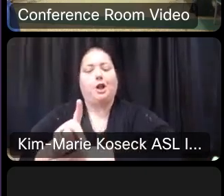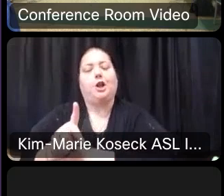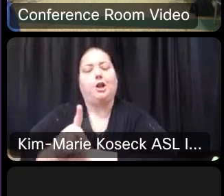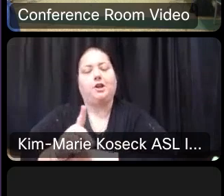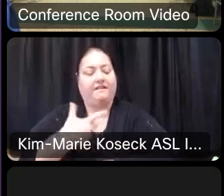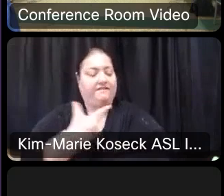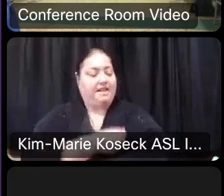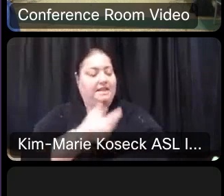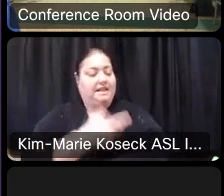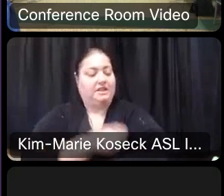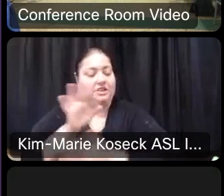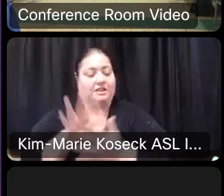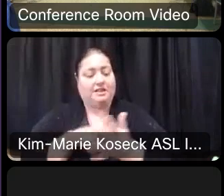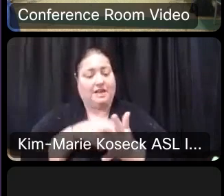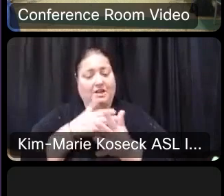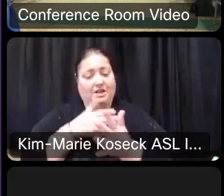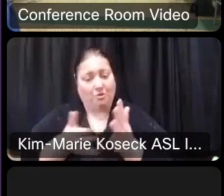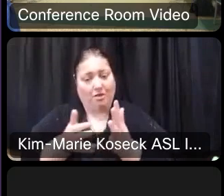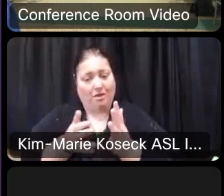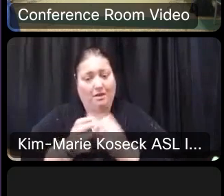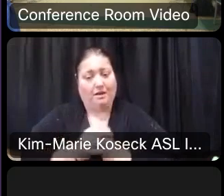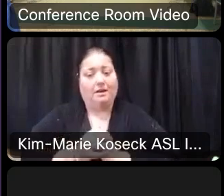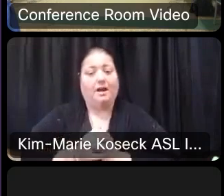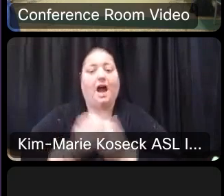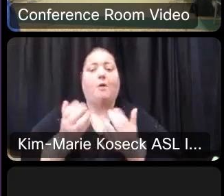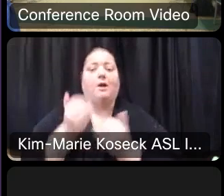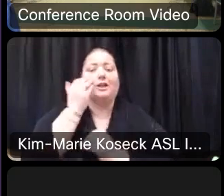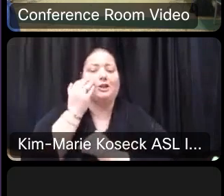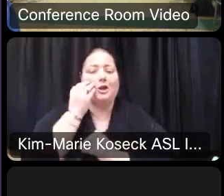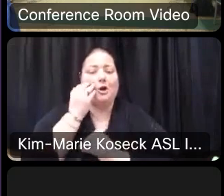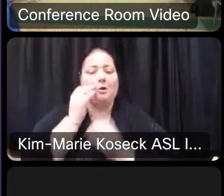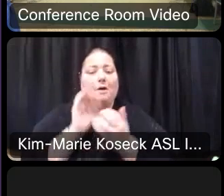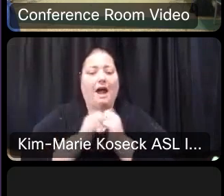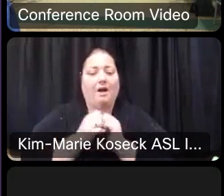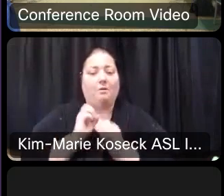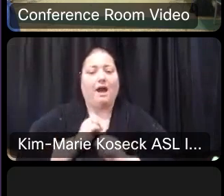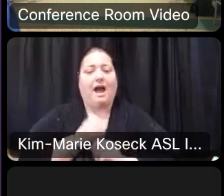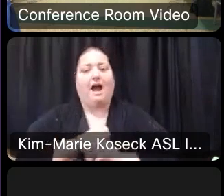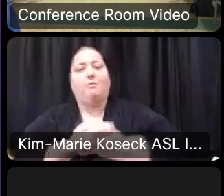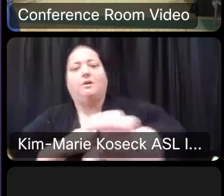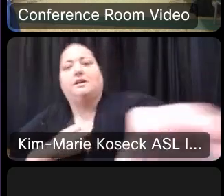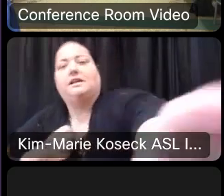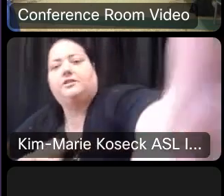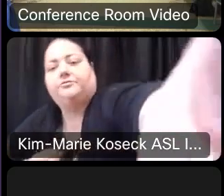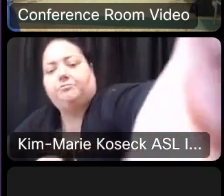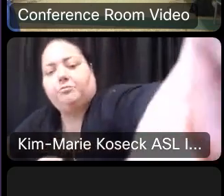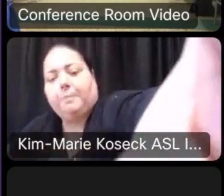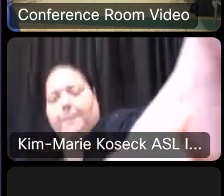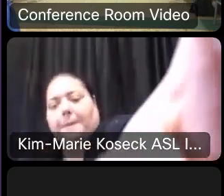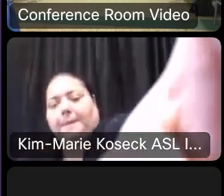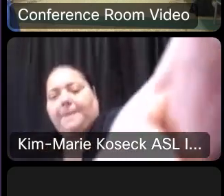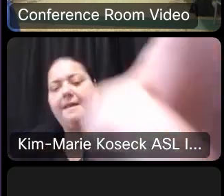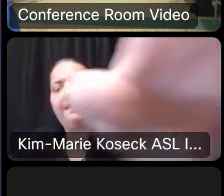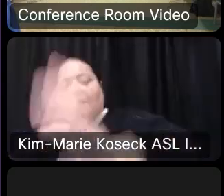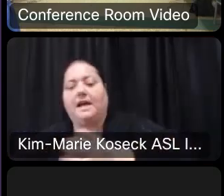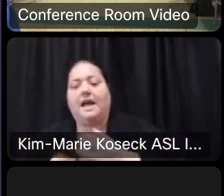vaccination schedule, I just want to know how our state, because I know that was a federal mandate, but I wanted to know how our